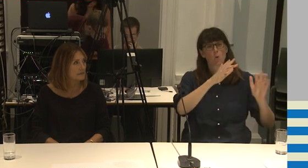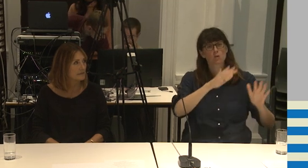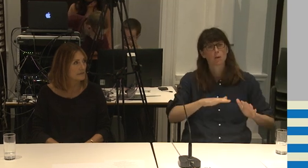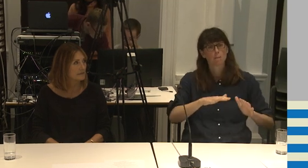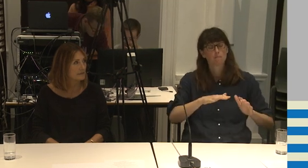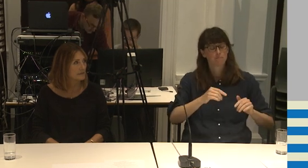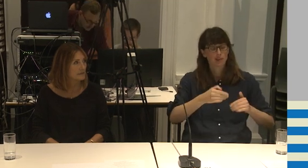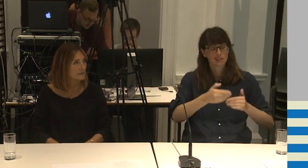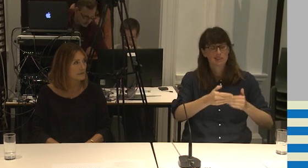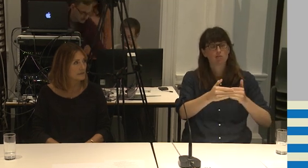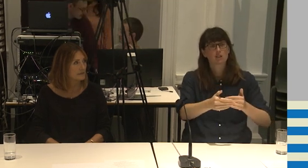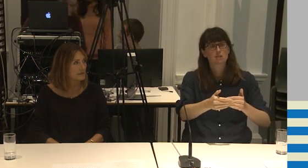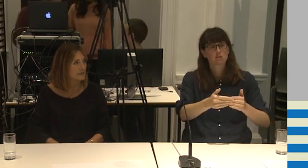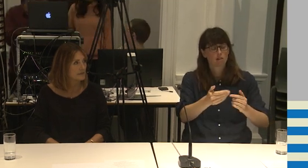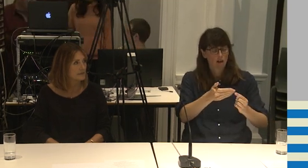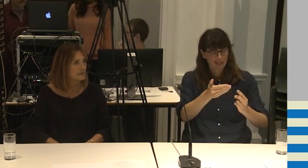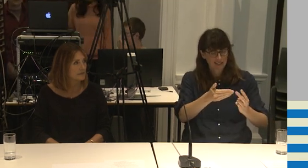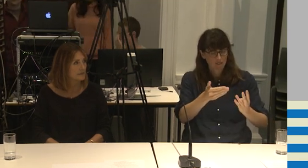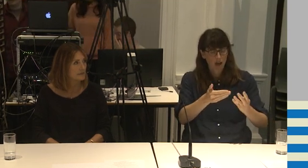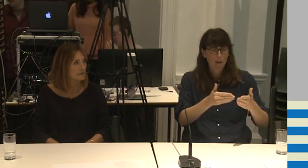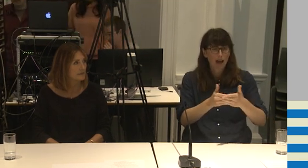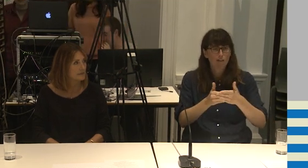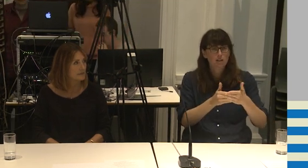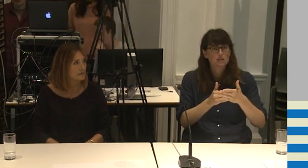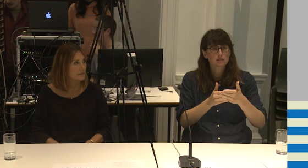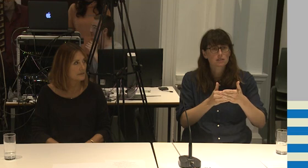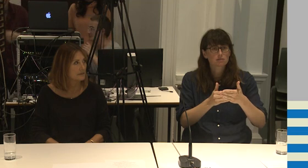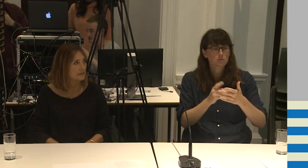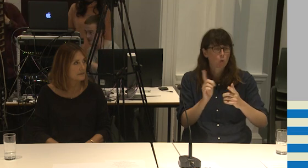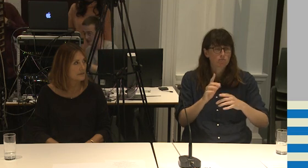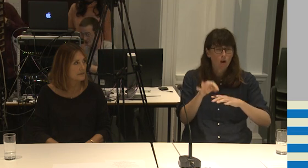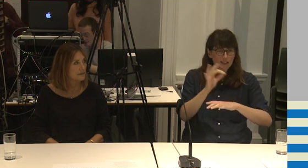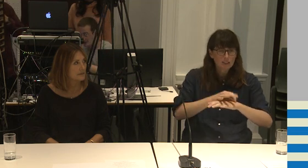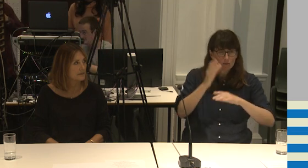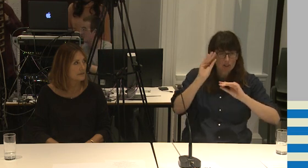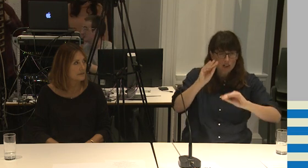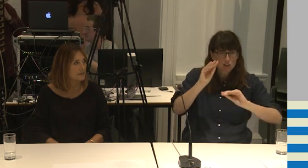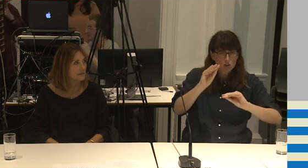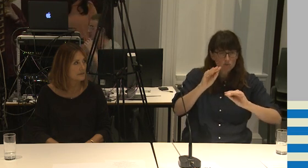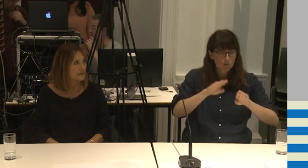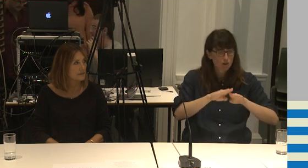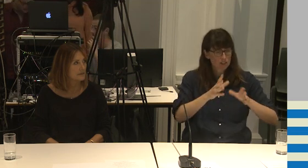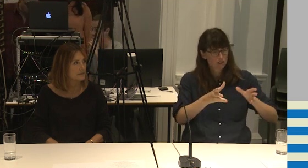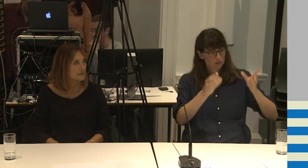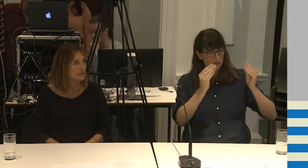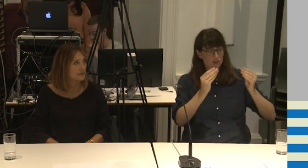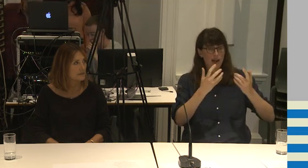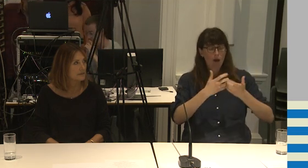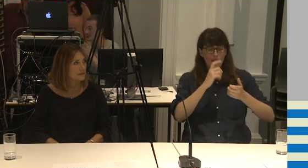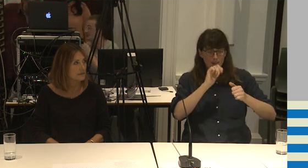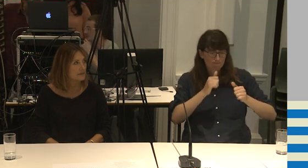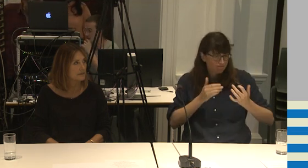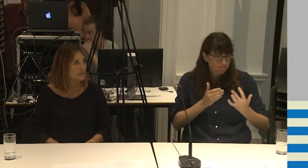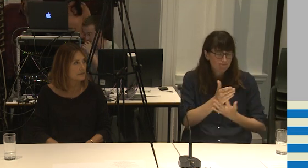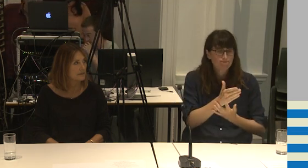to identify and confront some of the barriers to architecture, its education and practice, and consider how these can be overcome to embrace